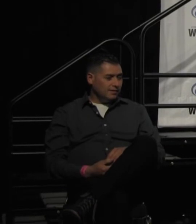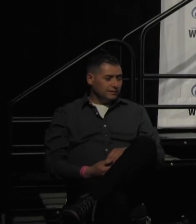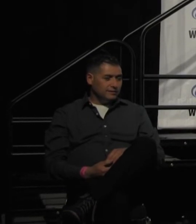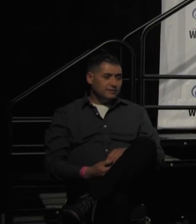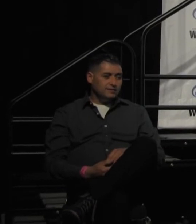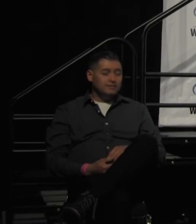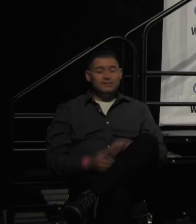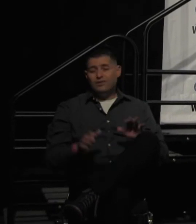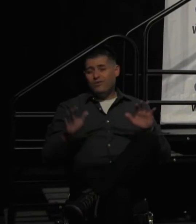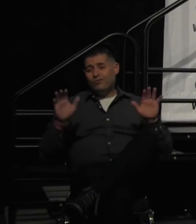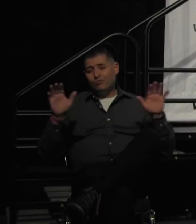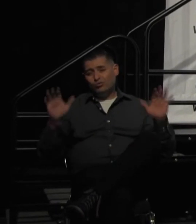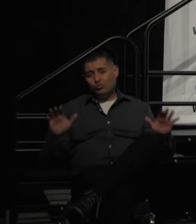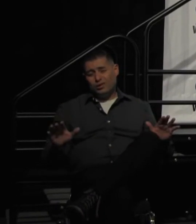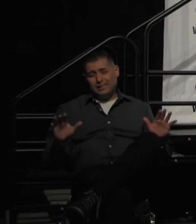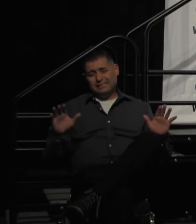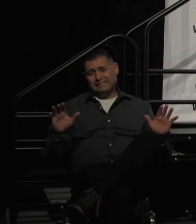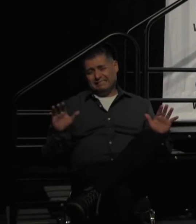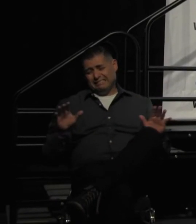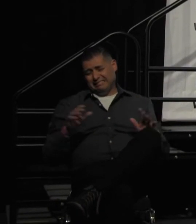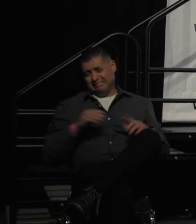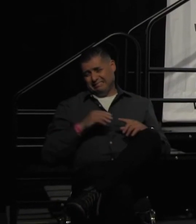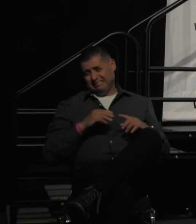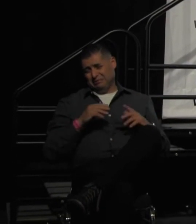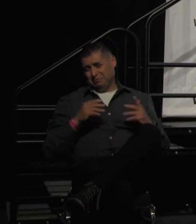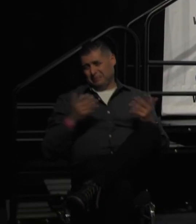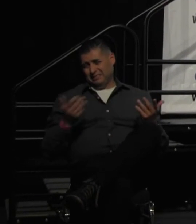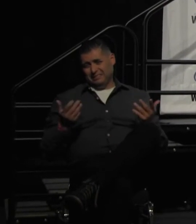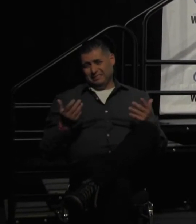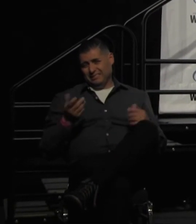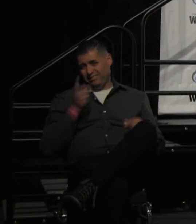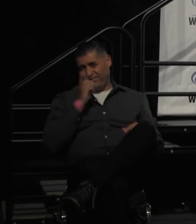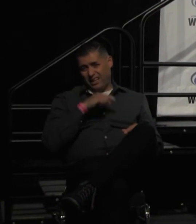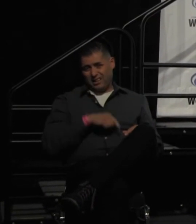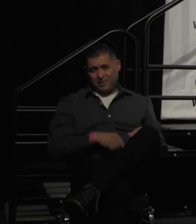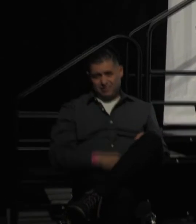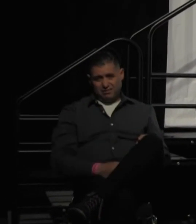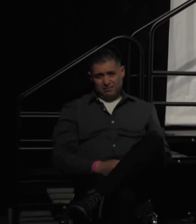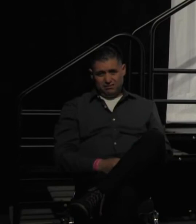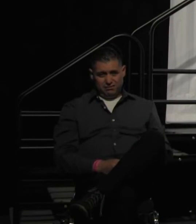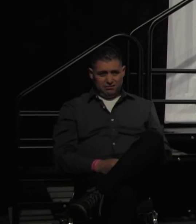It was great, except, you know, it's all fake.